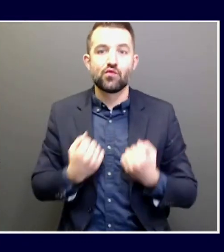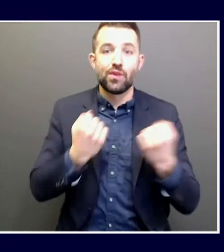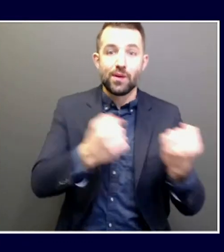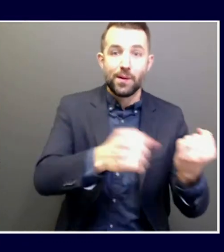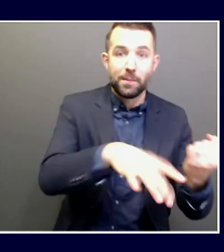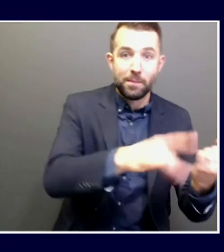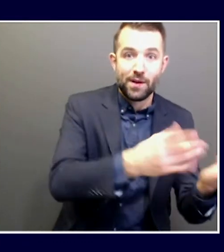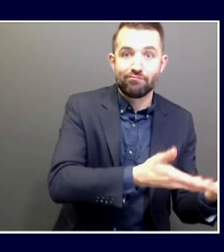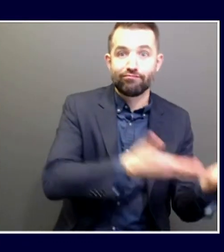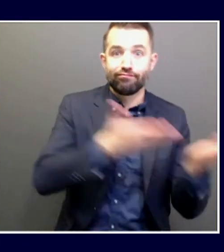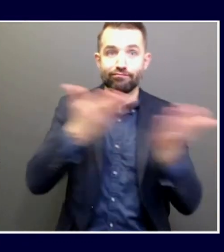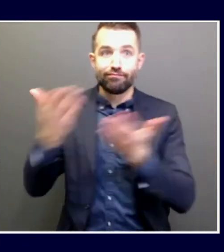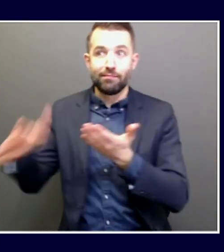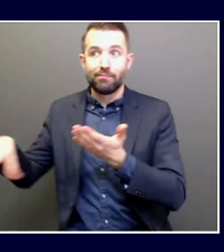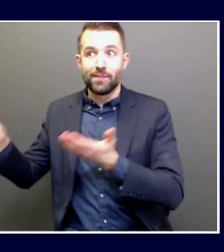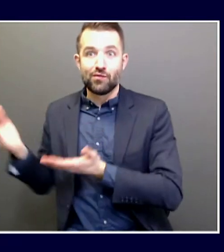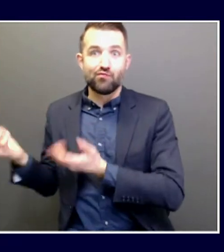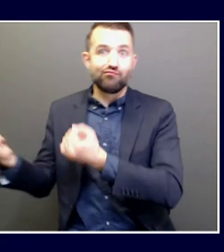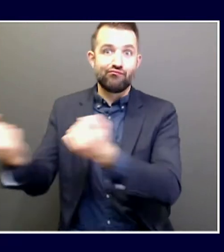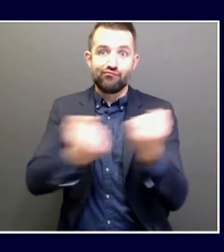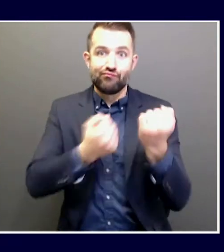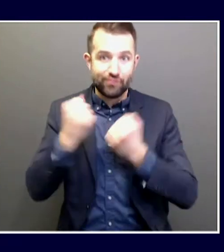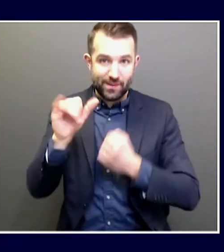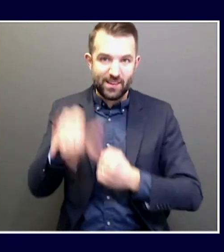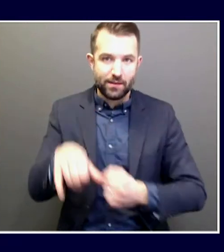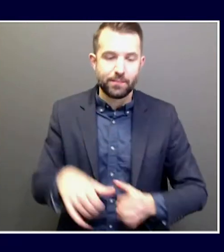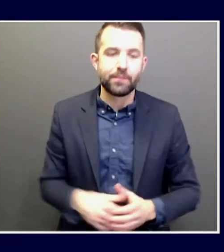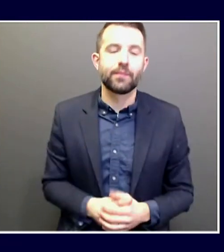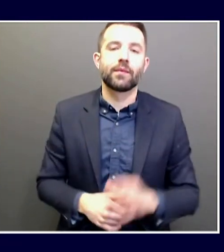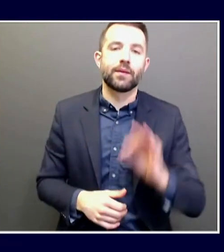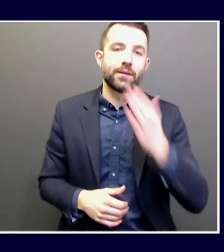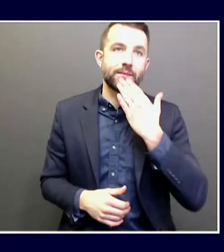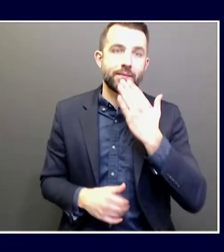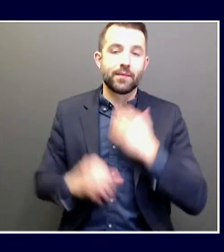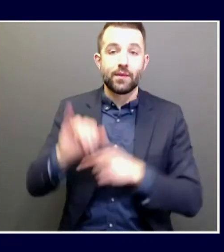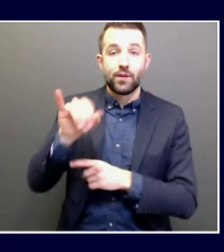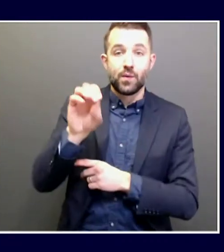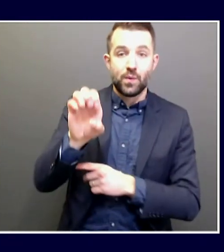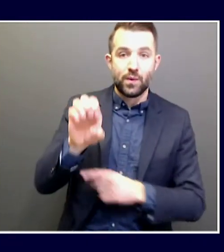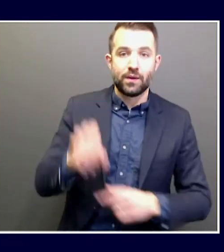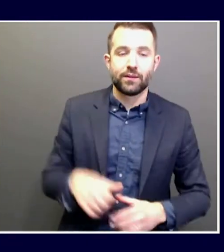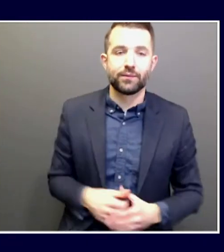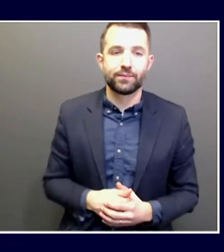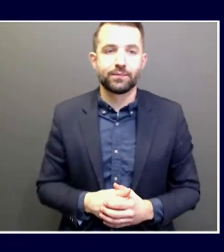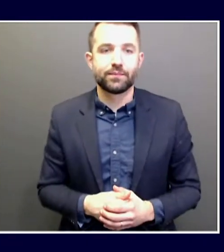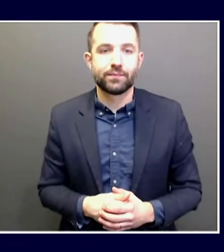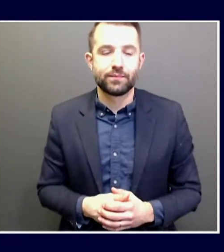Okay. Thank you both. Yep, thanks, Emily. Joe Lawler, over to you.